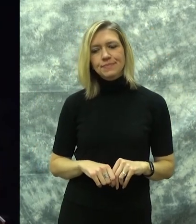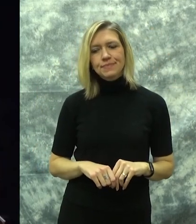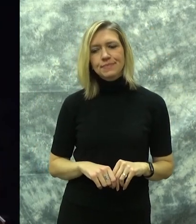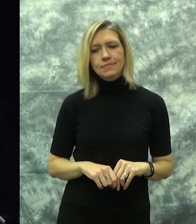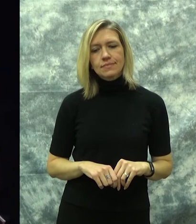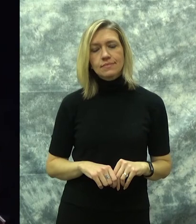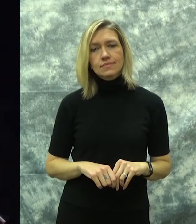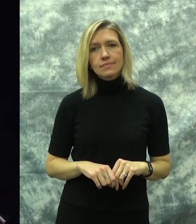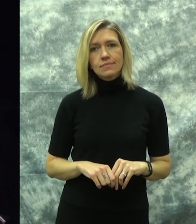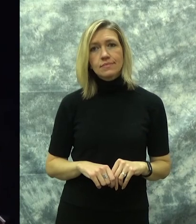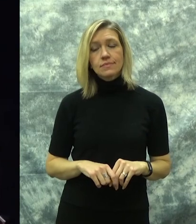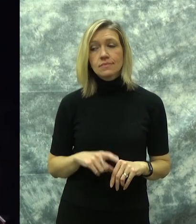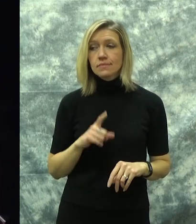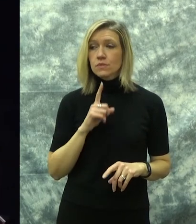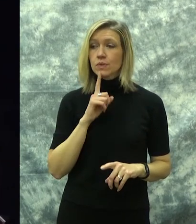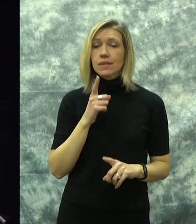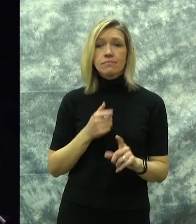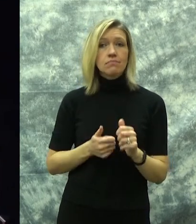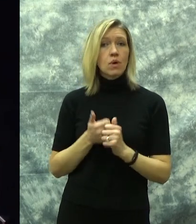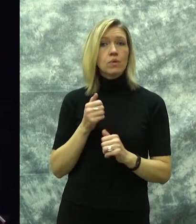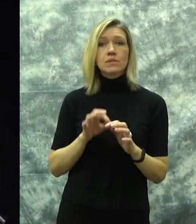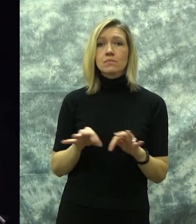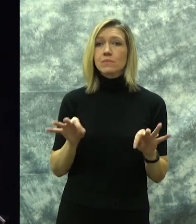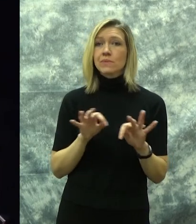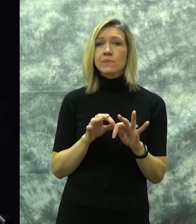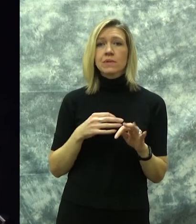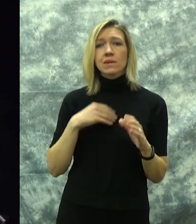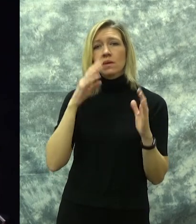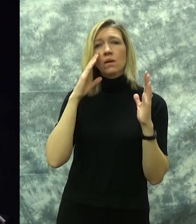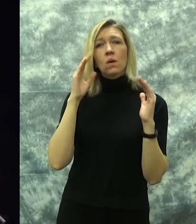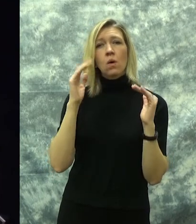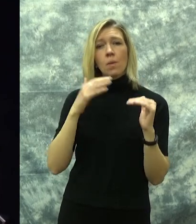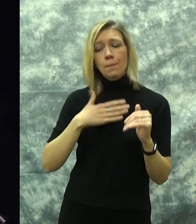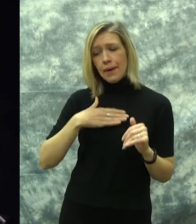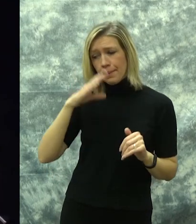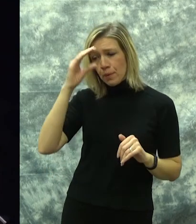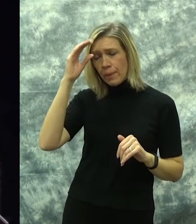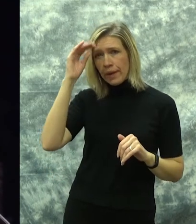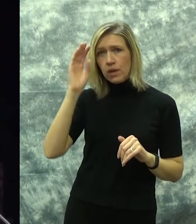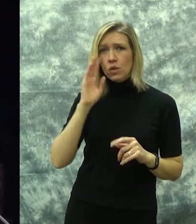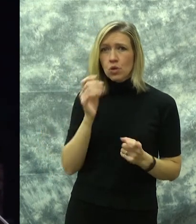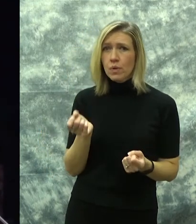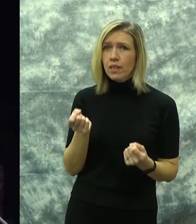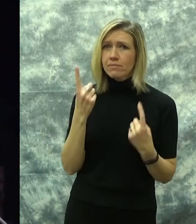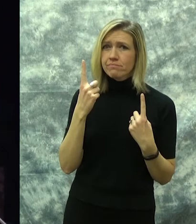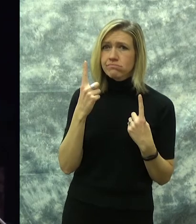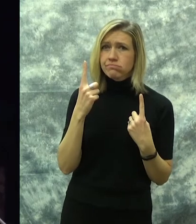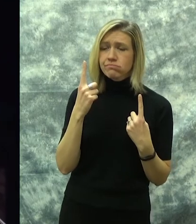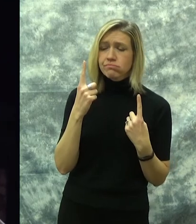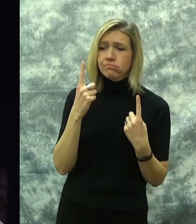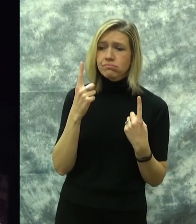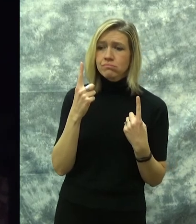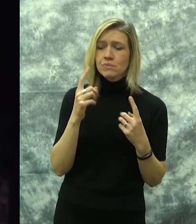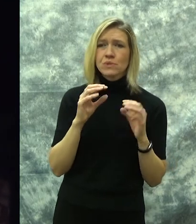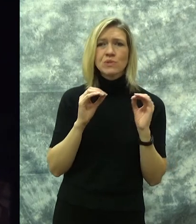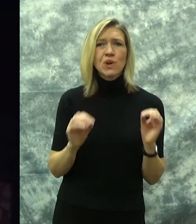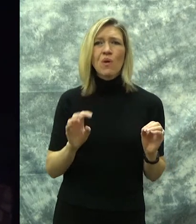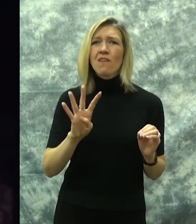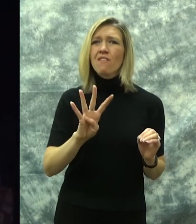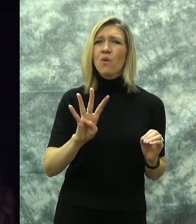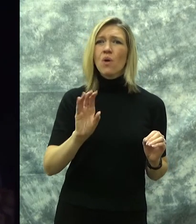Mostly I just hope, my boy, you'll come to understand. No 401k or